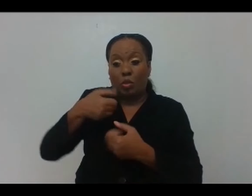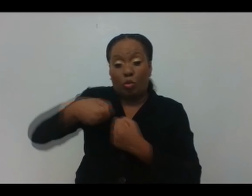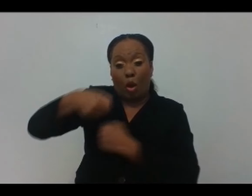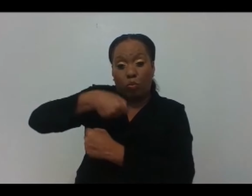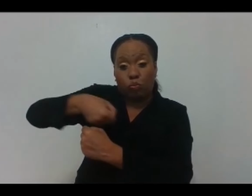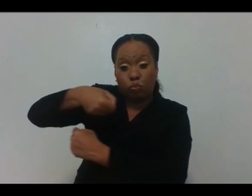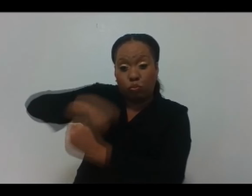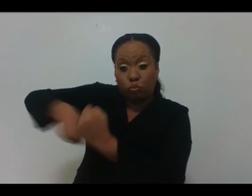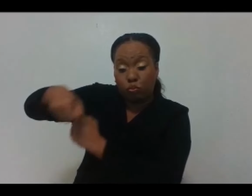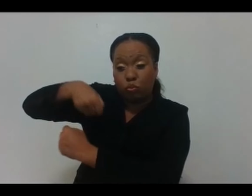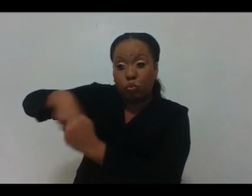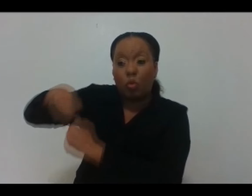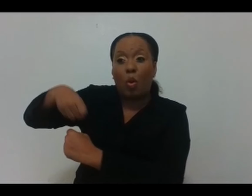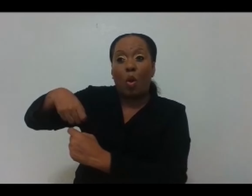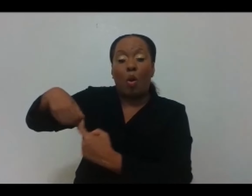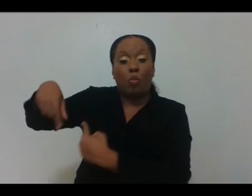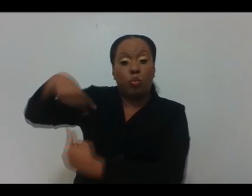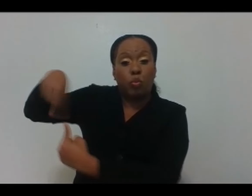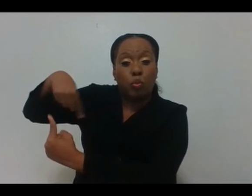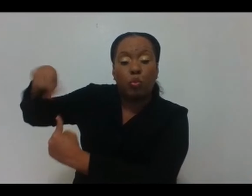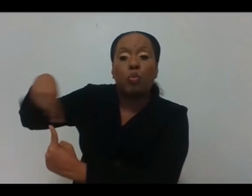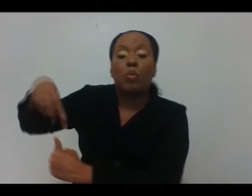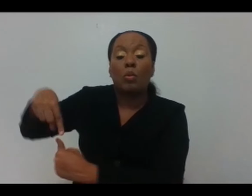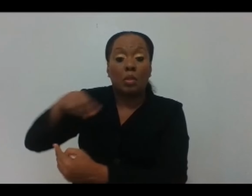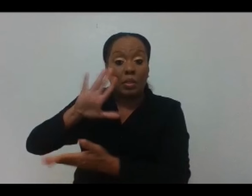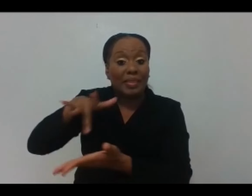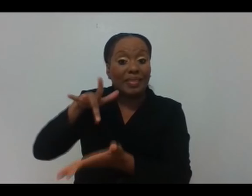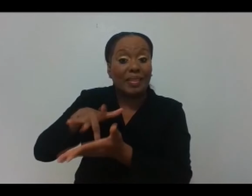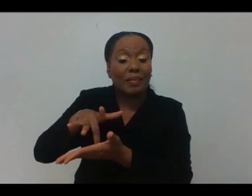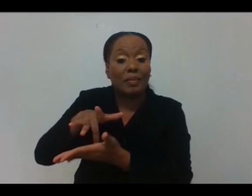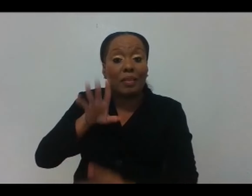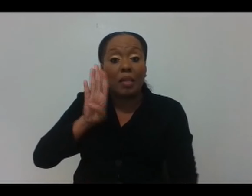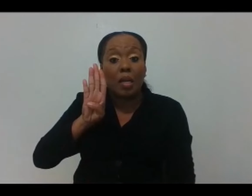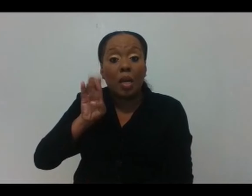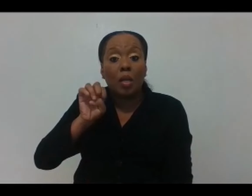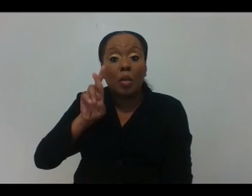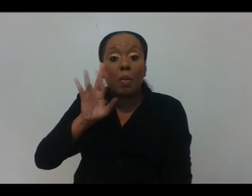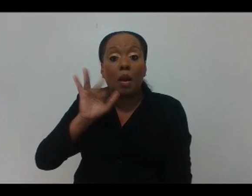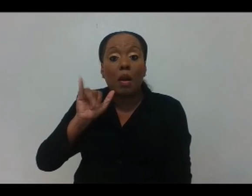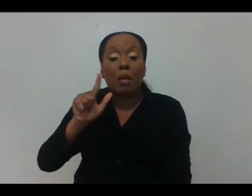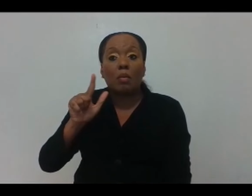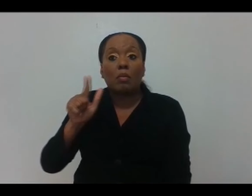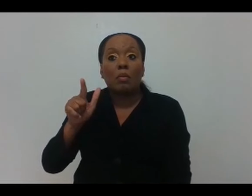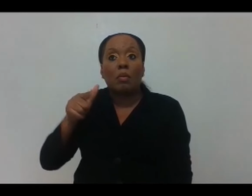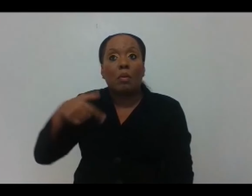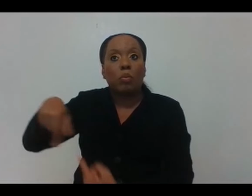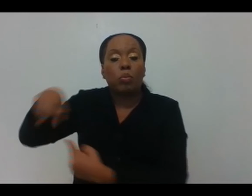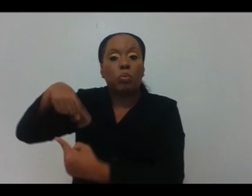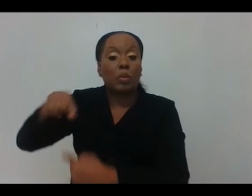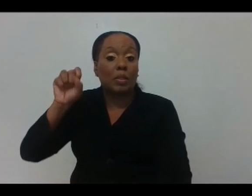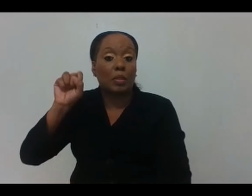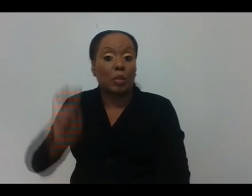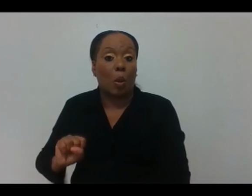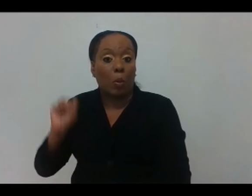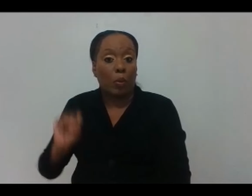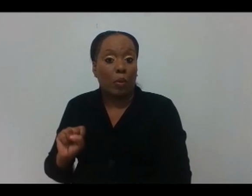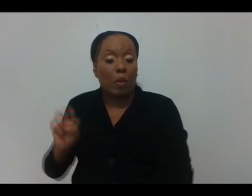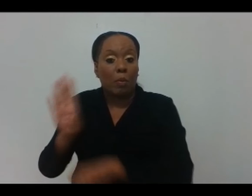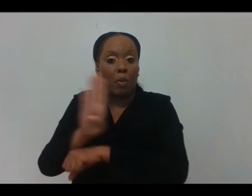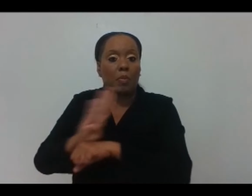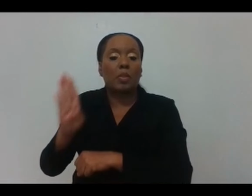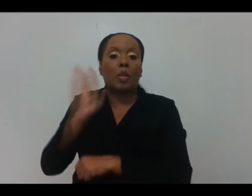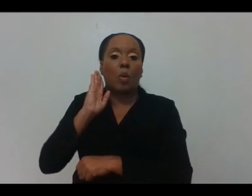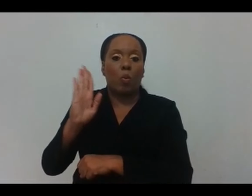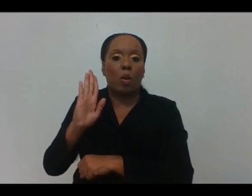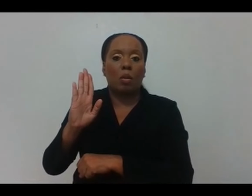present forecast track, the center of Beryl should pass the south of Barbados sometime on Monday morning,